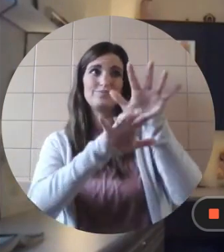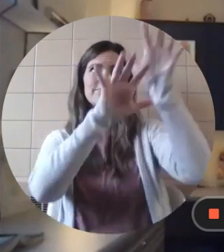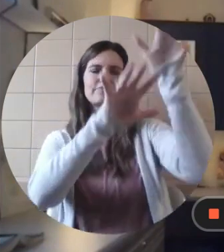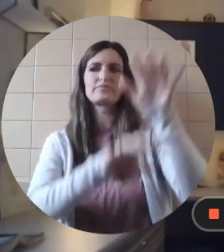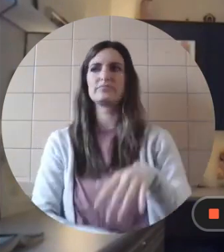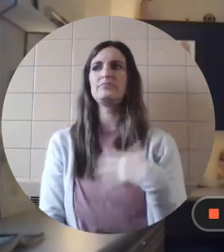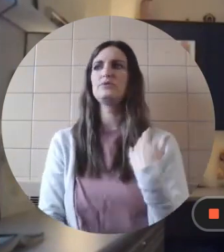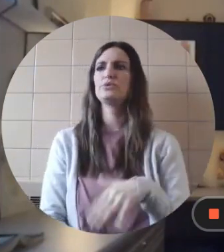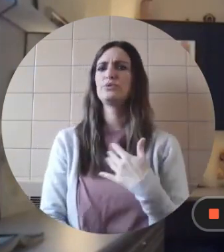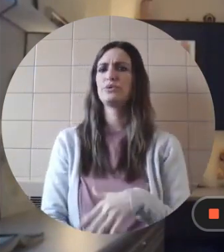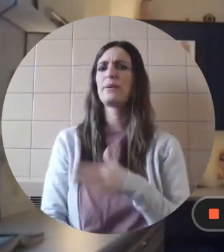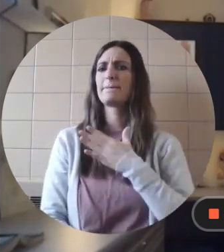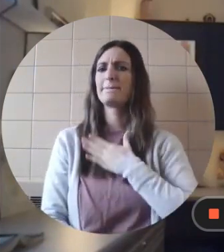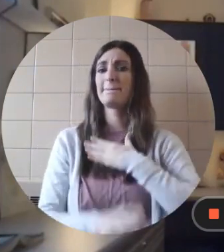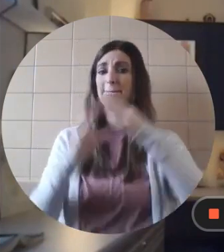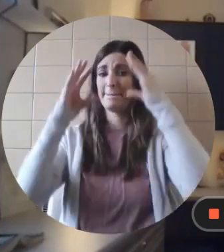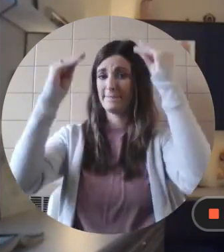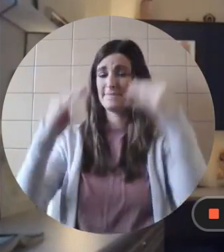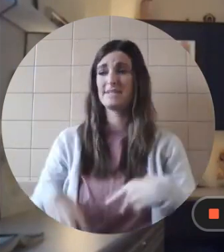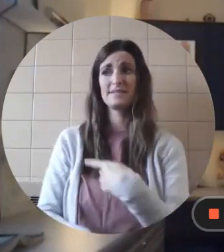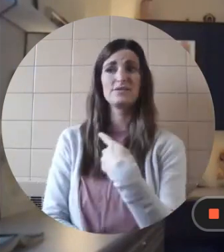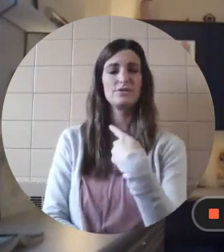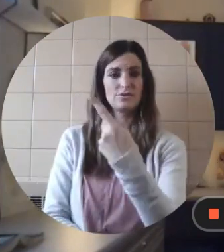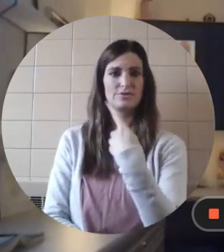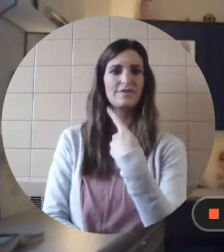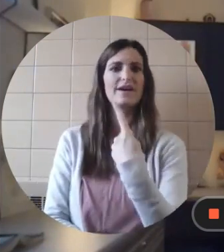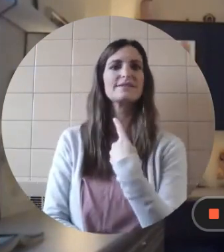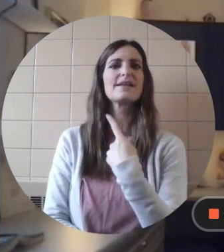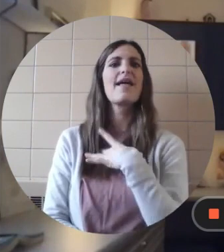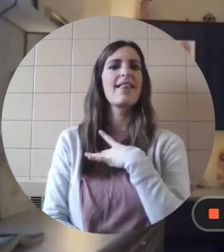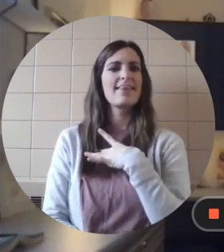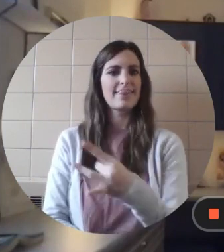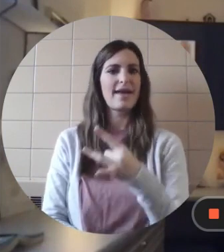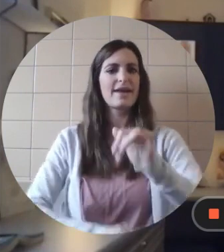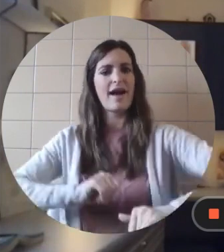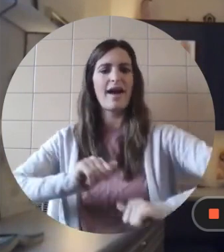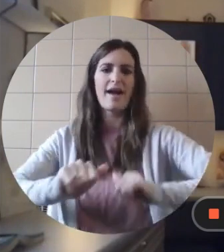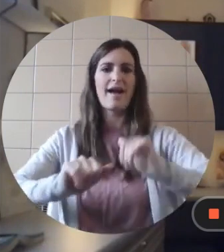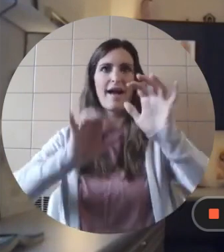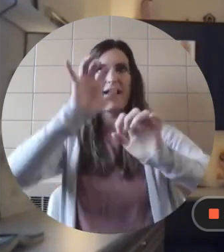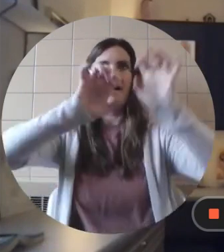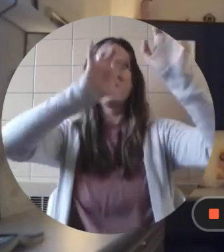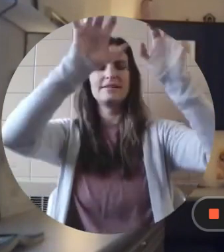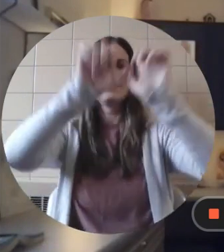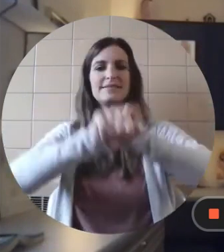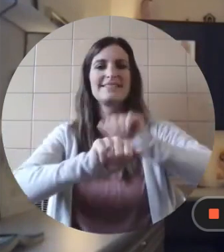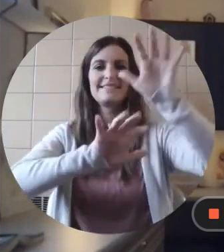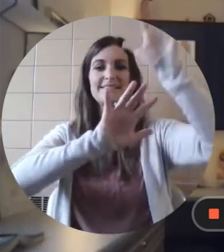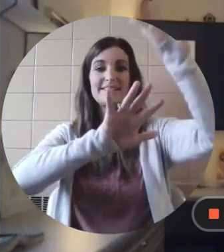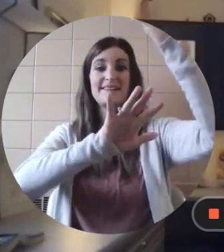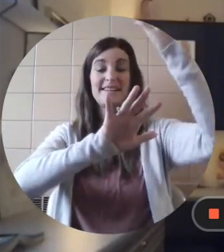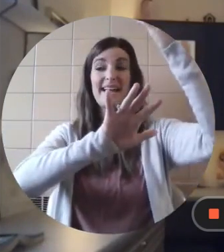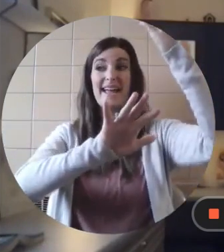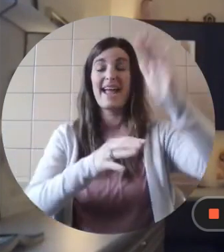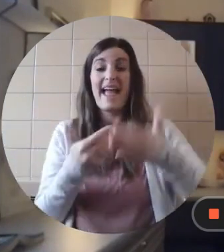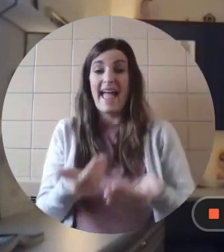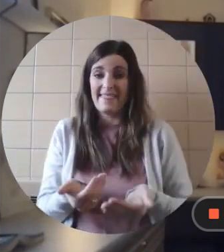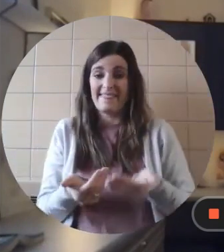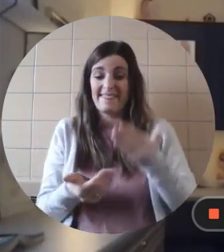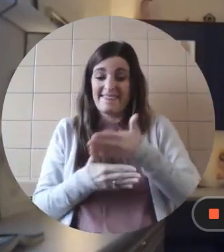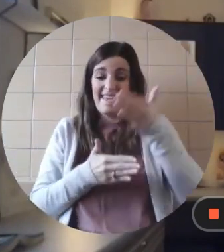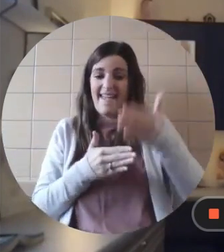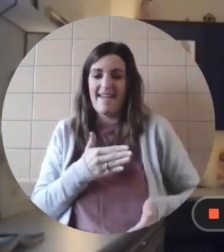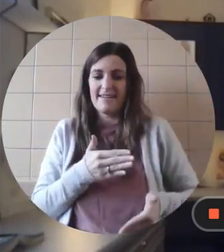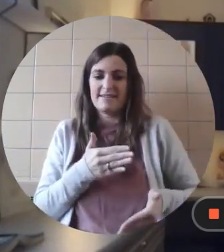Miss Hutton would like to know that we both like hiking and mountain climbing. I wouldn't tell her that I almost didn't make it to the top, and Owen had to coax me